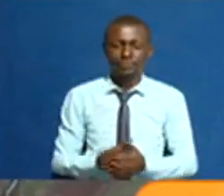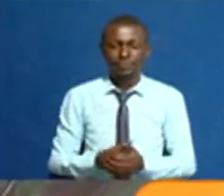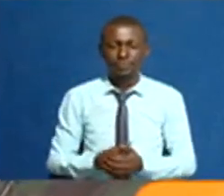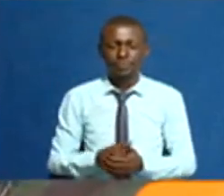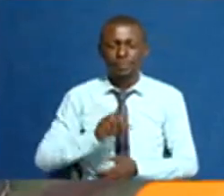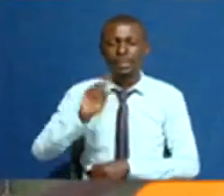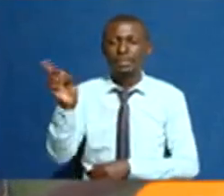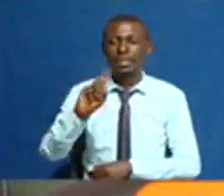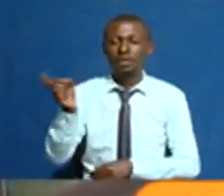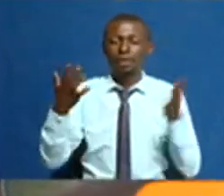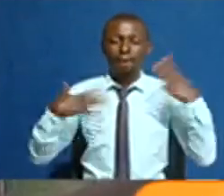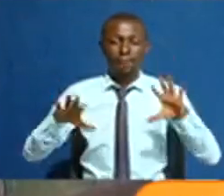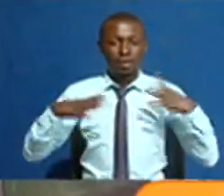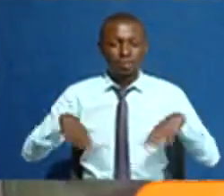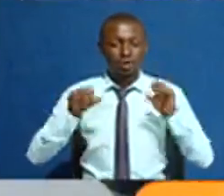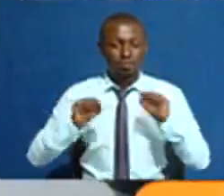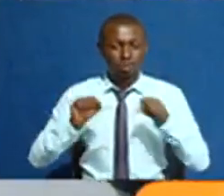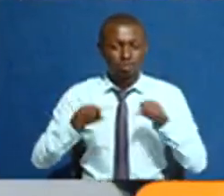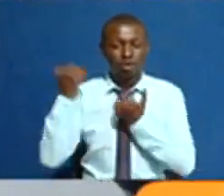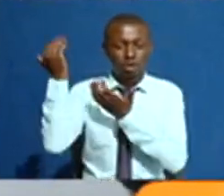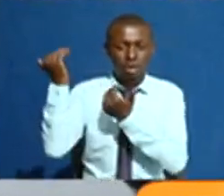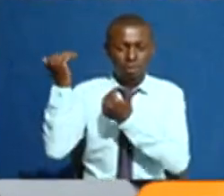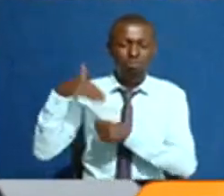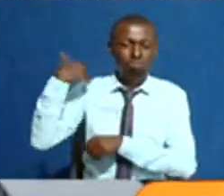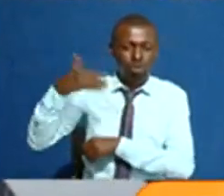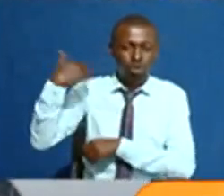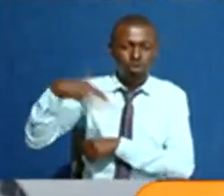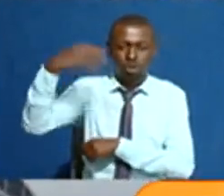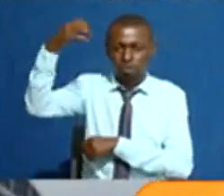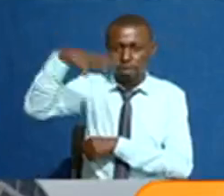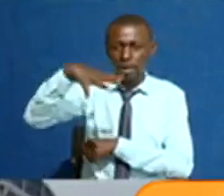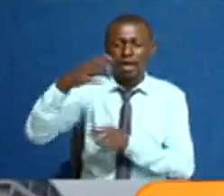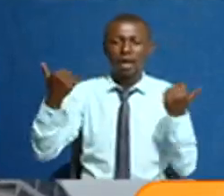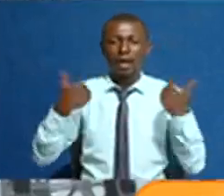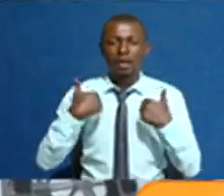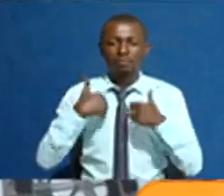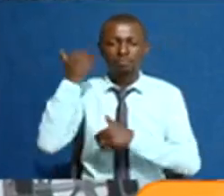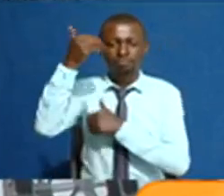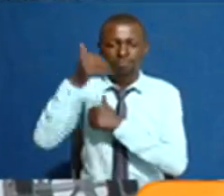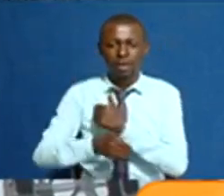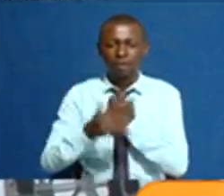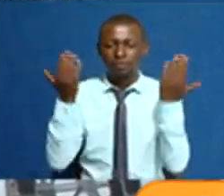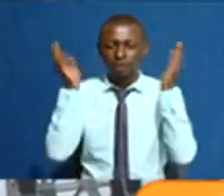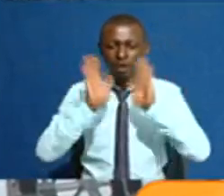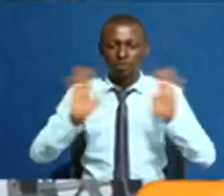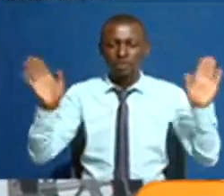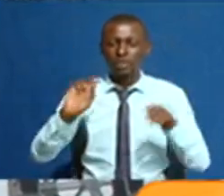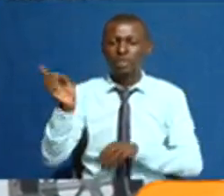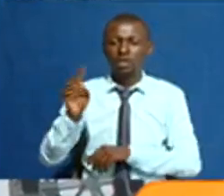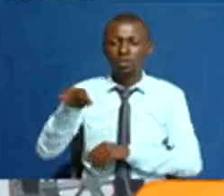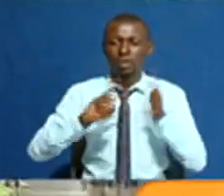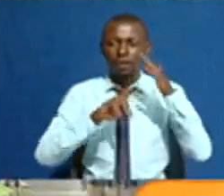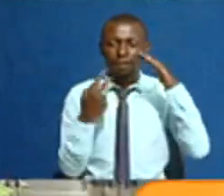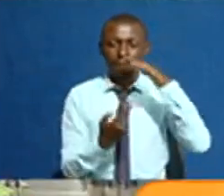Residents of Nairobi region can now expect a more reliable and stable supply of power following the completion of the Nairobi Ring